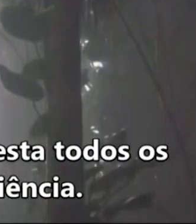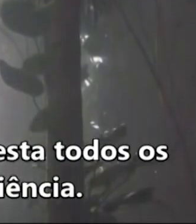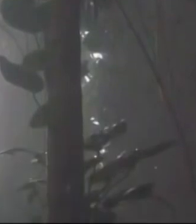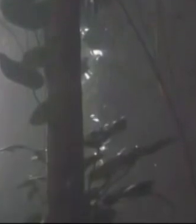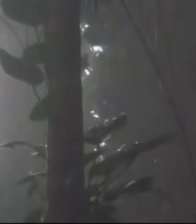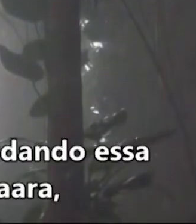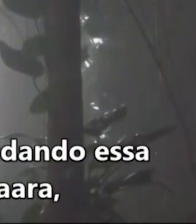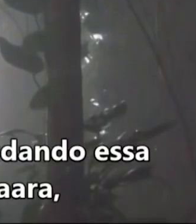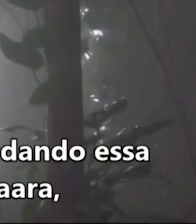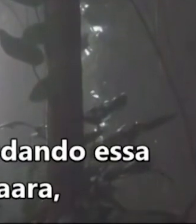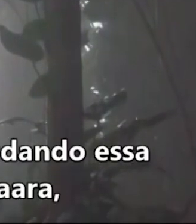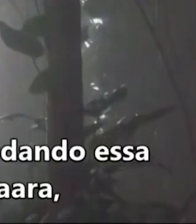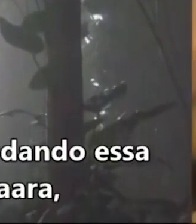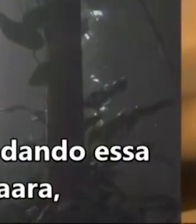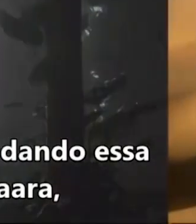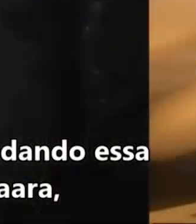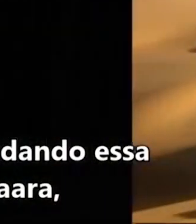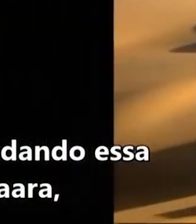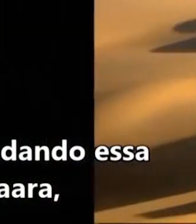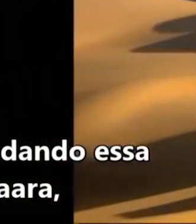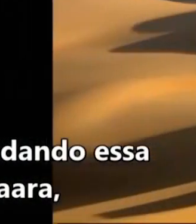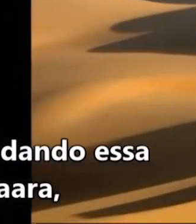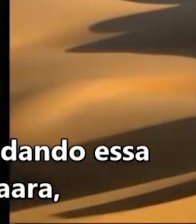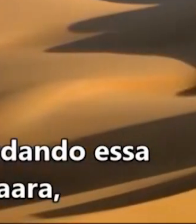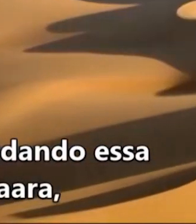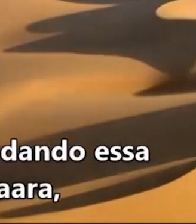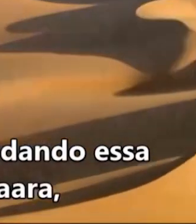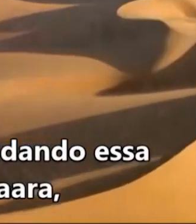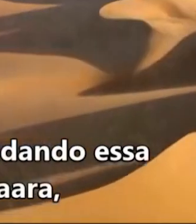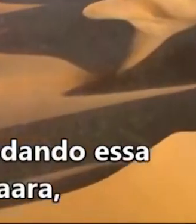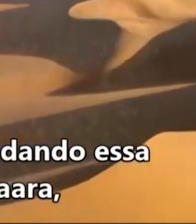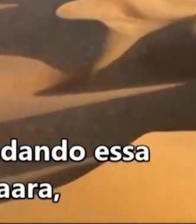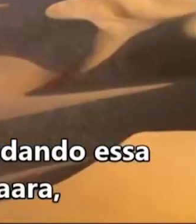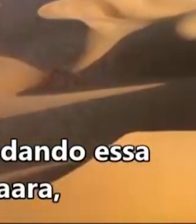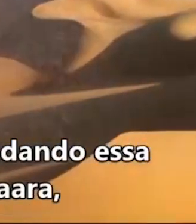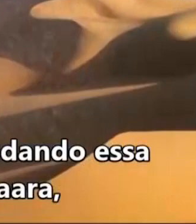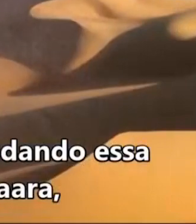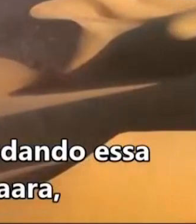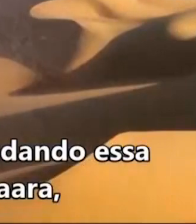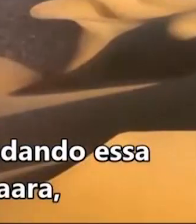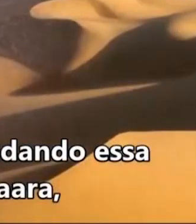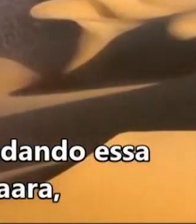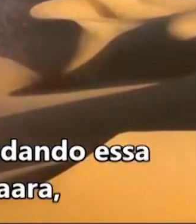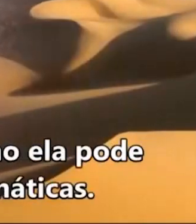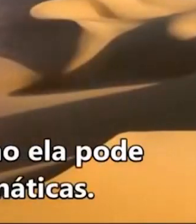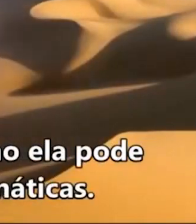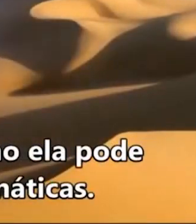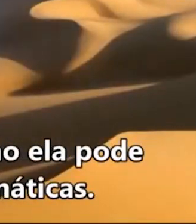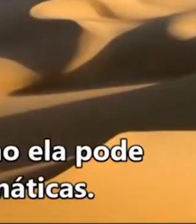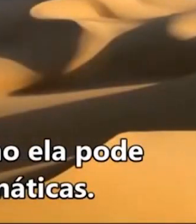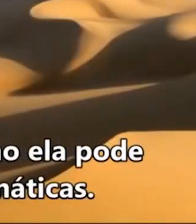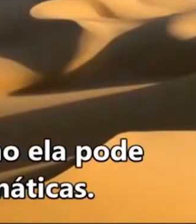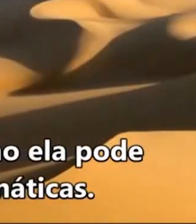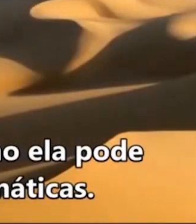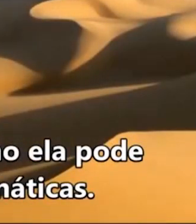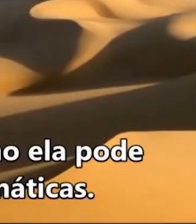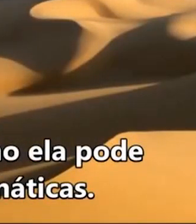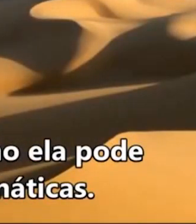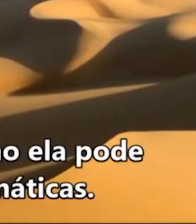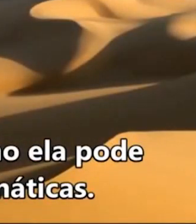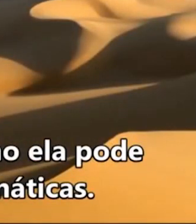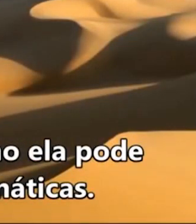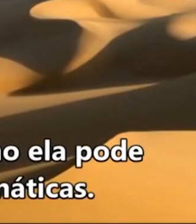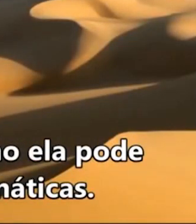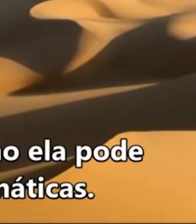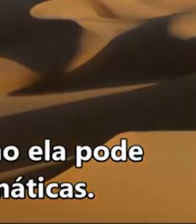deficit. NASA researchers are studying this dusty link between Amazon and Sahara to understand how it operates and